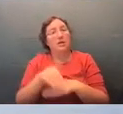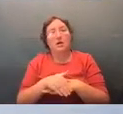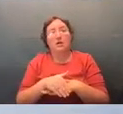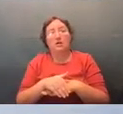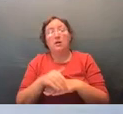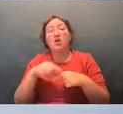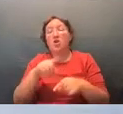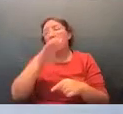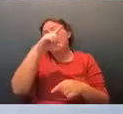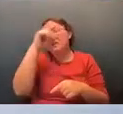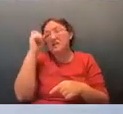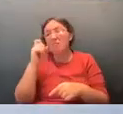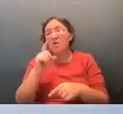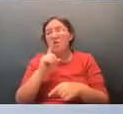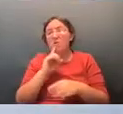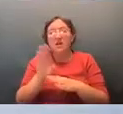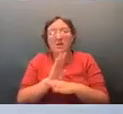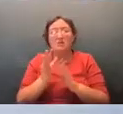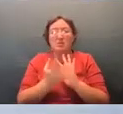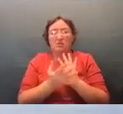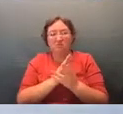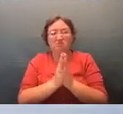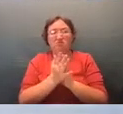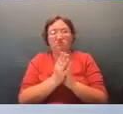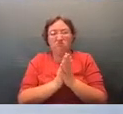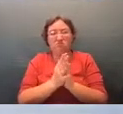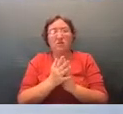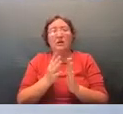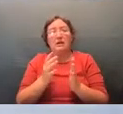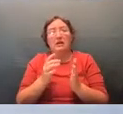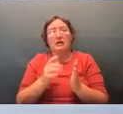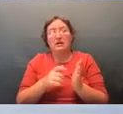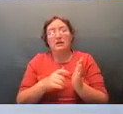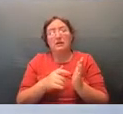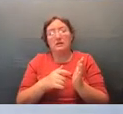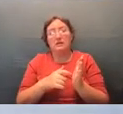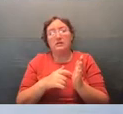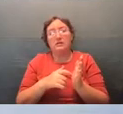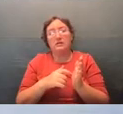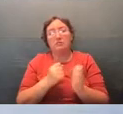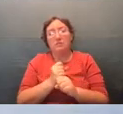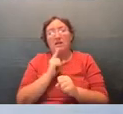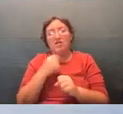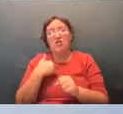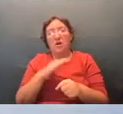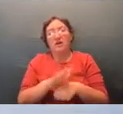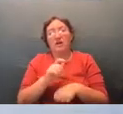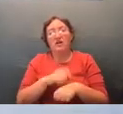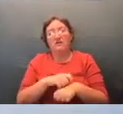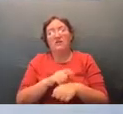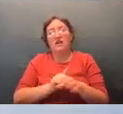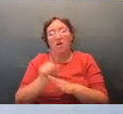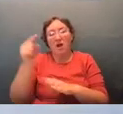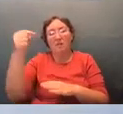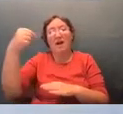of summer and it's really busy with people coming up and down, you will need to make sure that you have enough time to make it both ways,